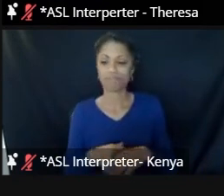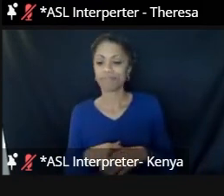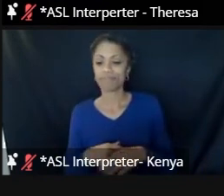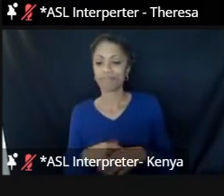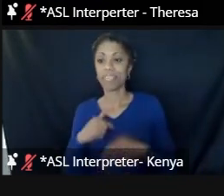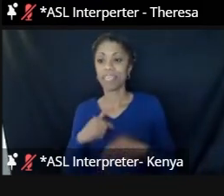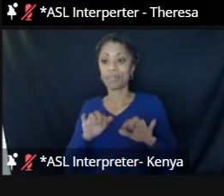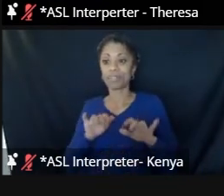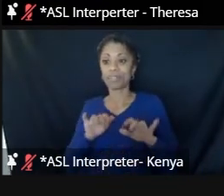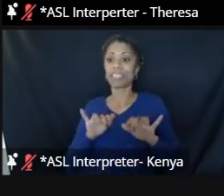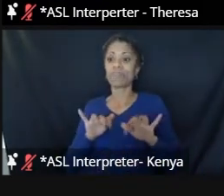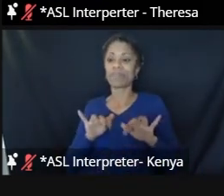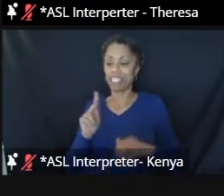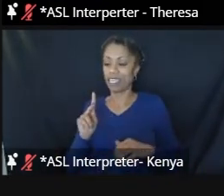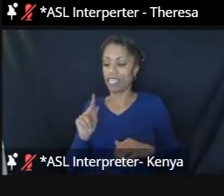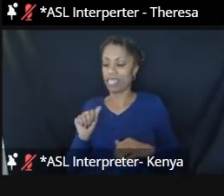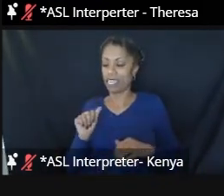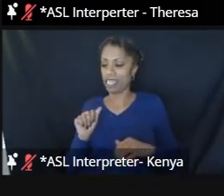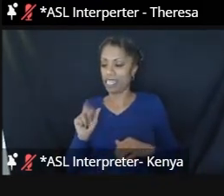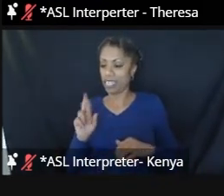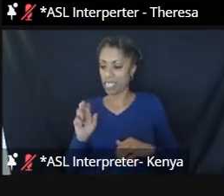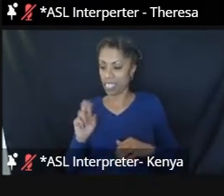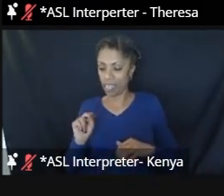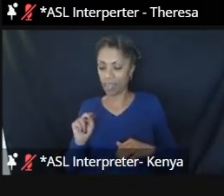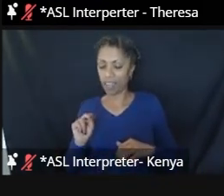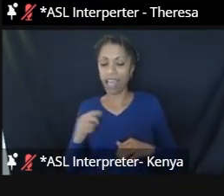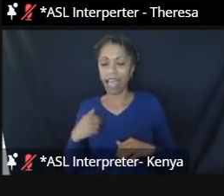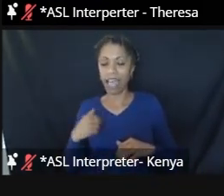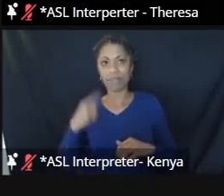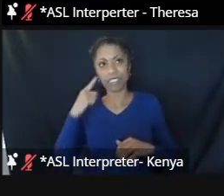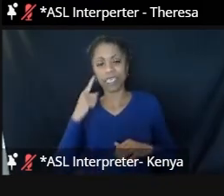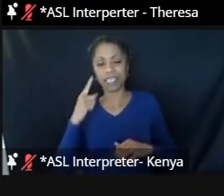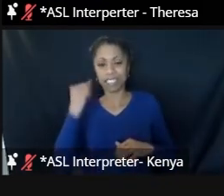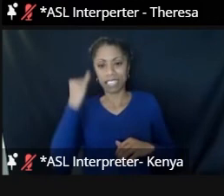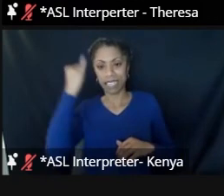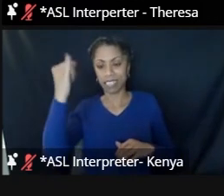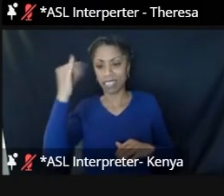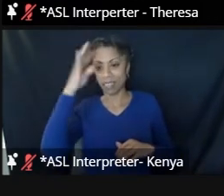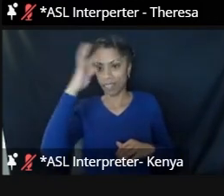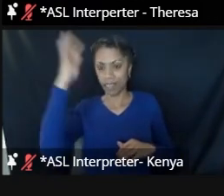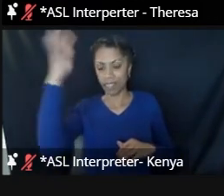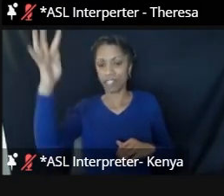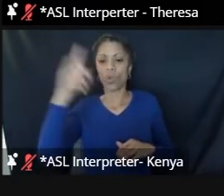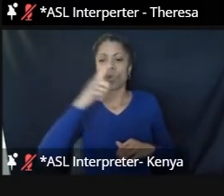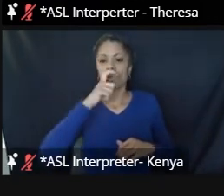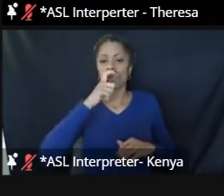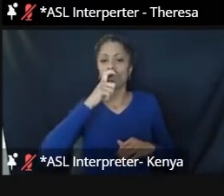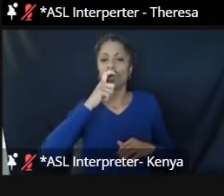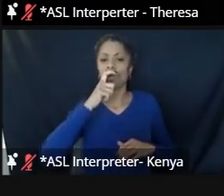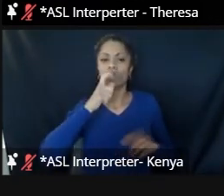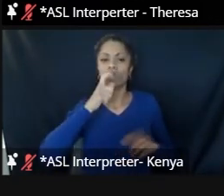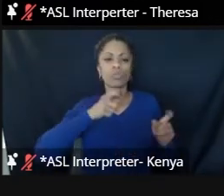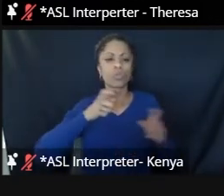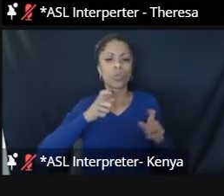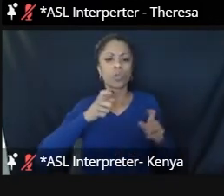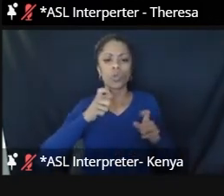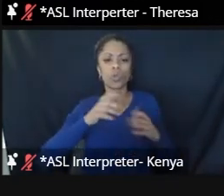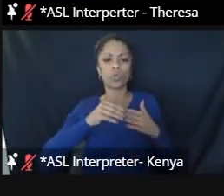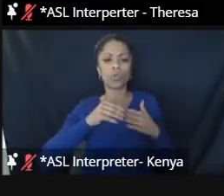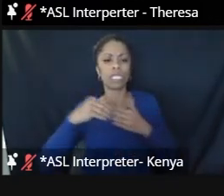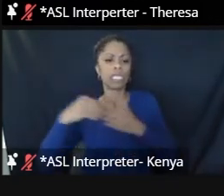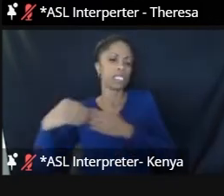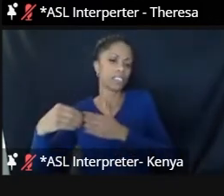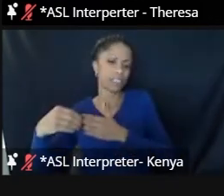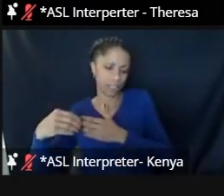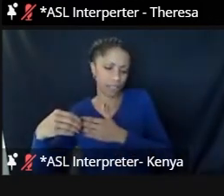typing, Karen, this idea of innovation and who gets to drive innovation. One thread